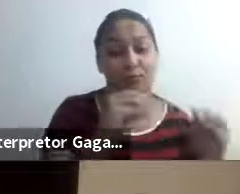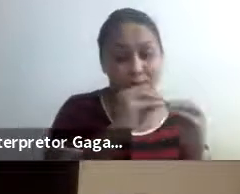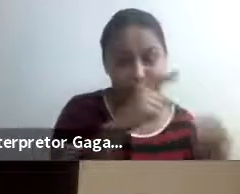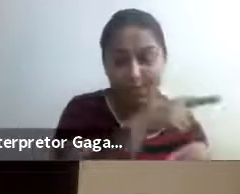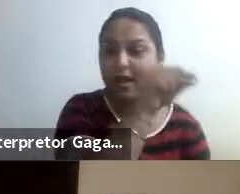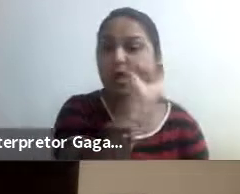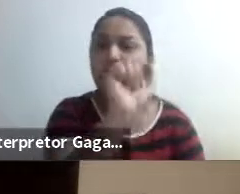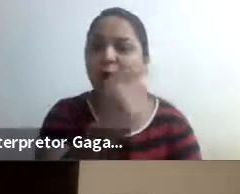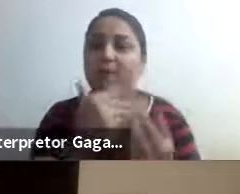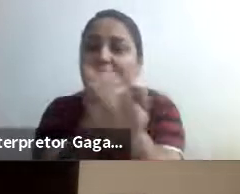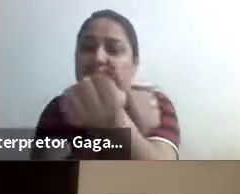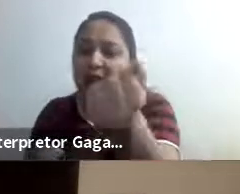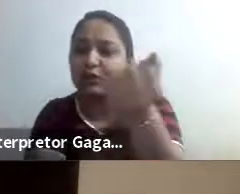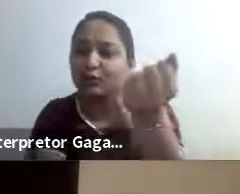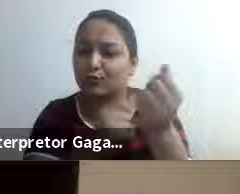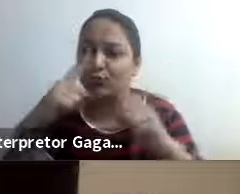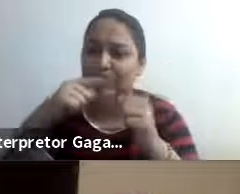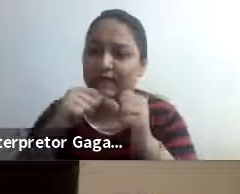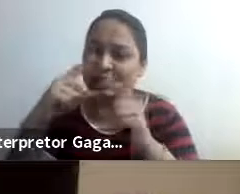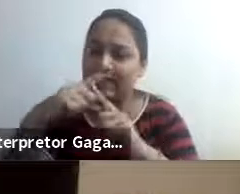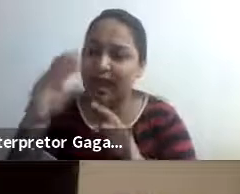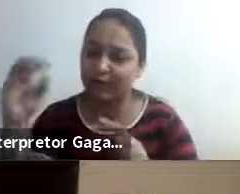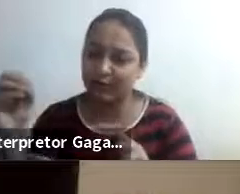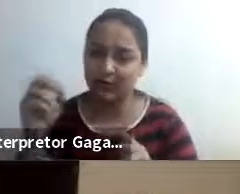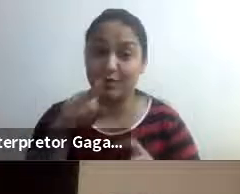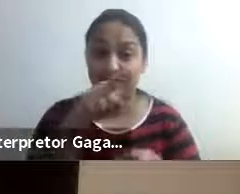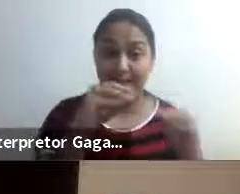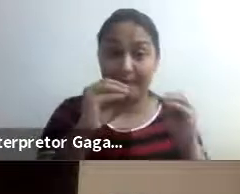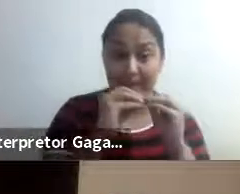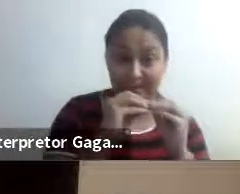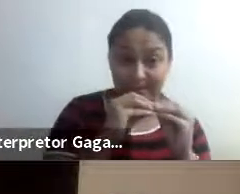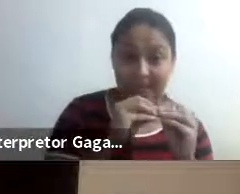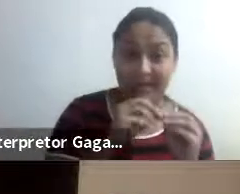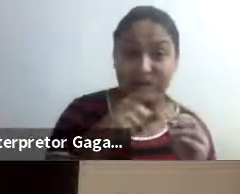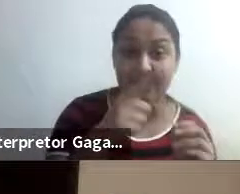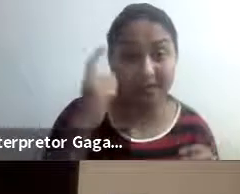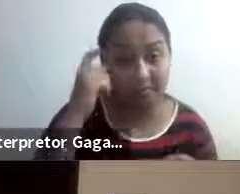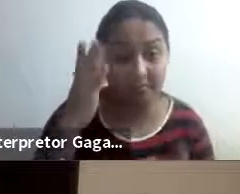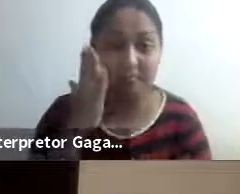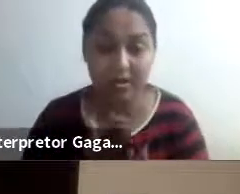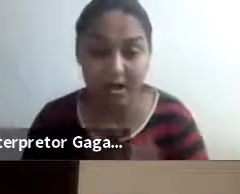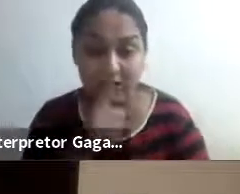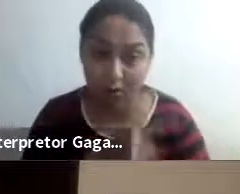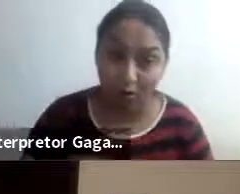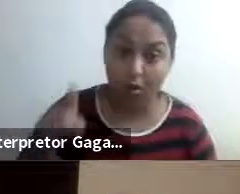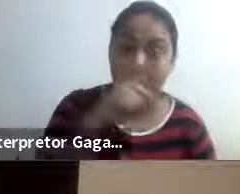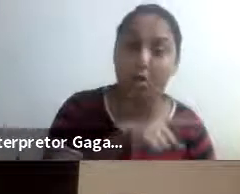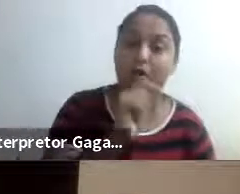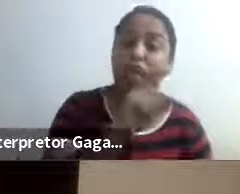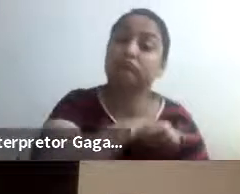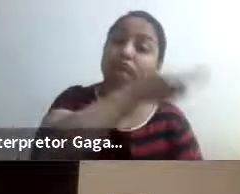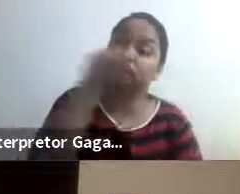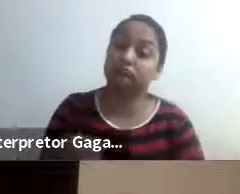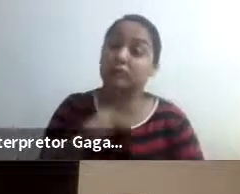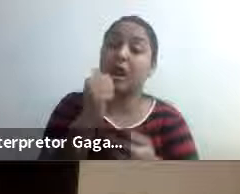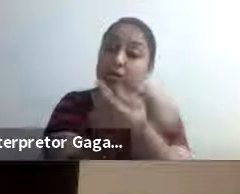they're traditional Bhil tattoos. Now, the Bhil have a belief that almost everybody's tattooed, but they also have a belief